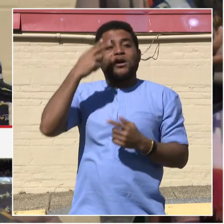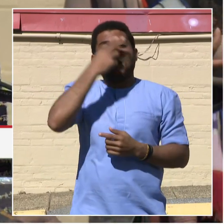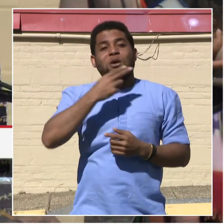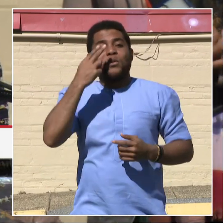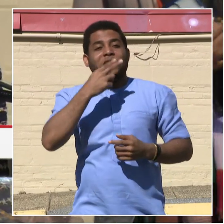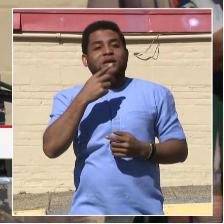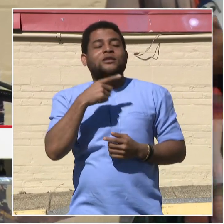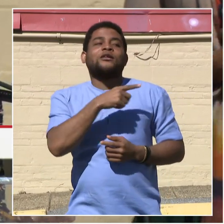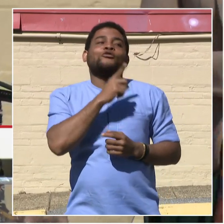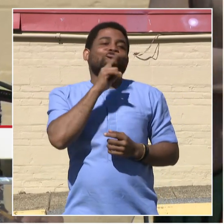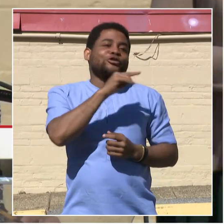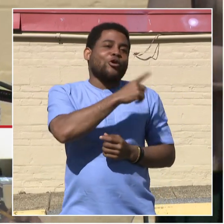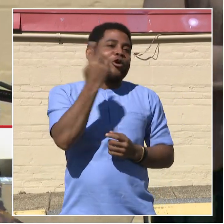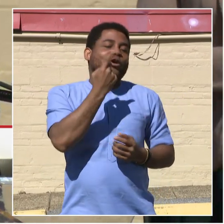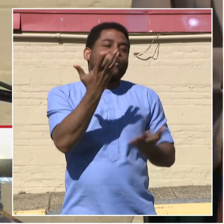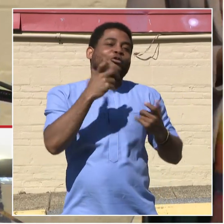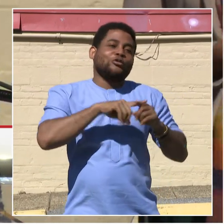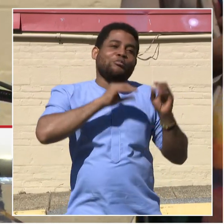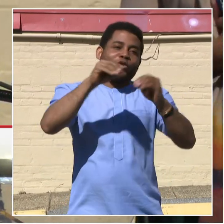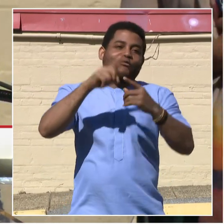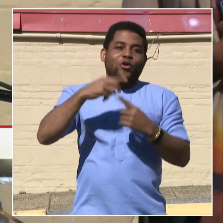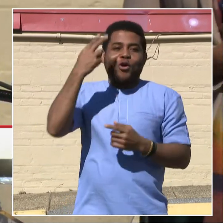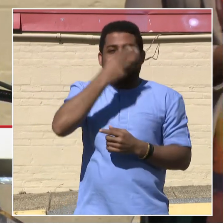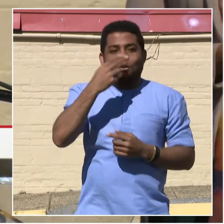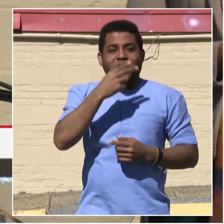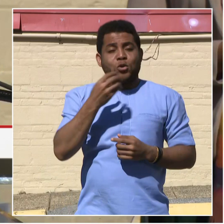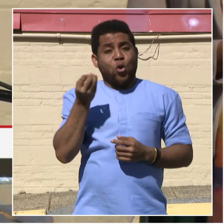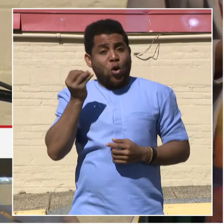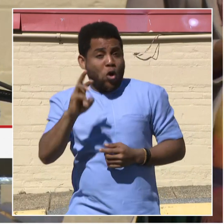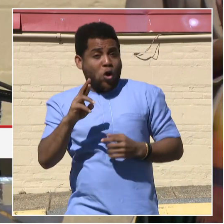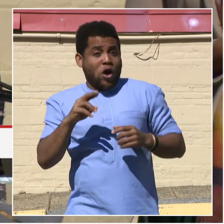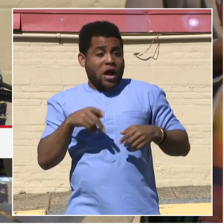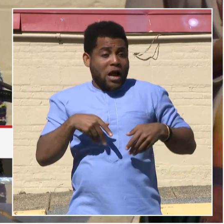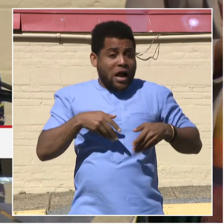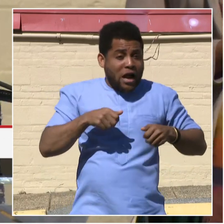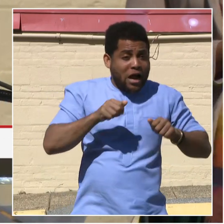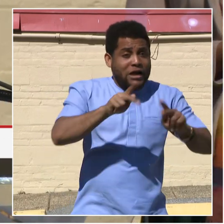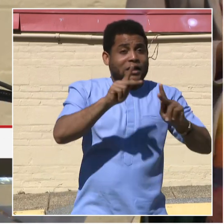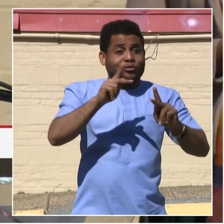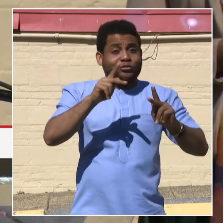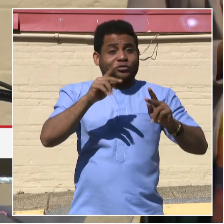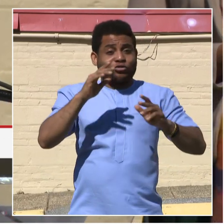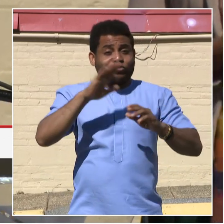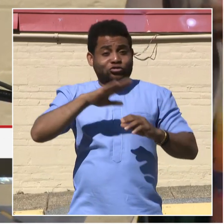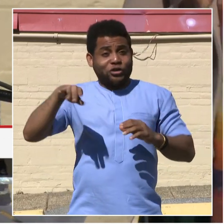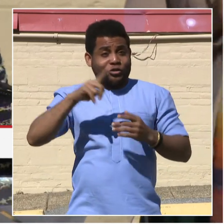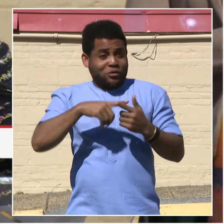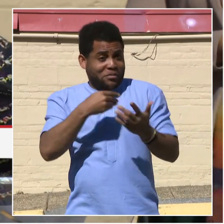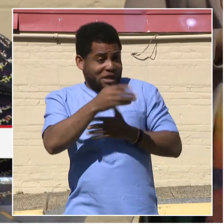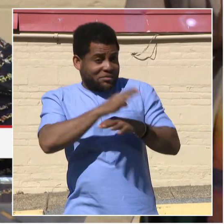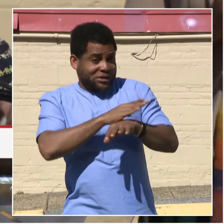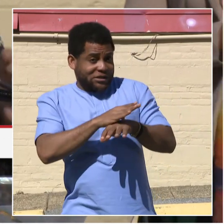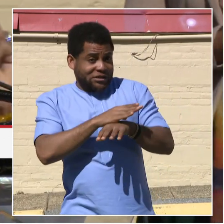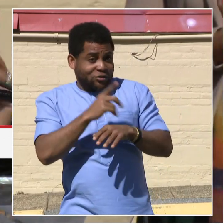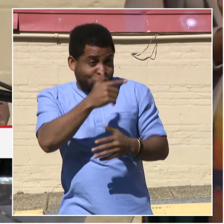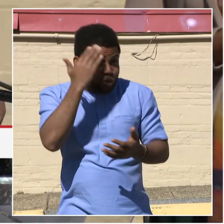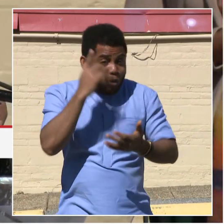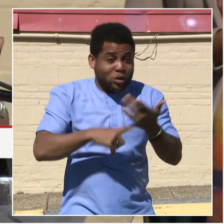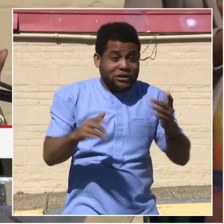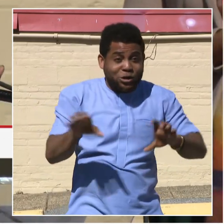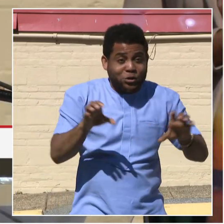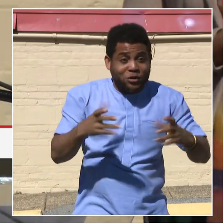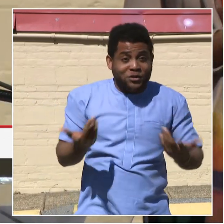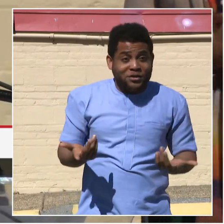said, or he could let his children buy the business. Do you know what he did? He let us make